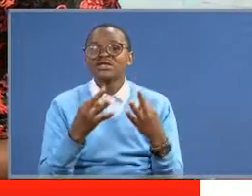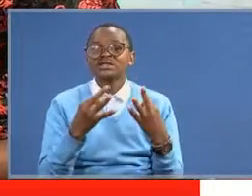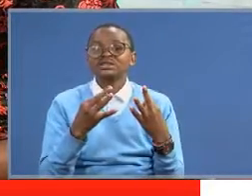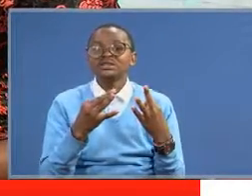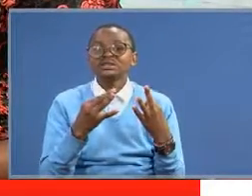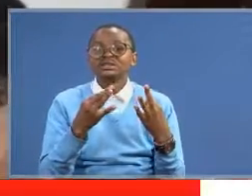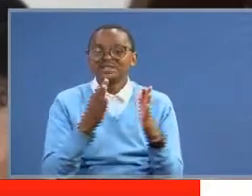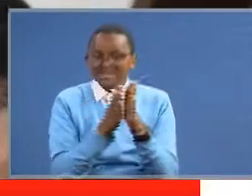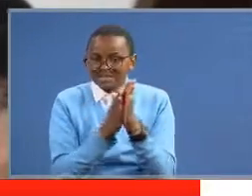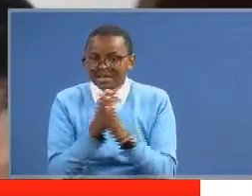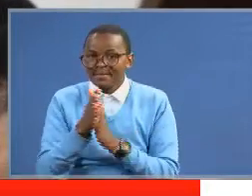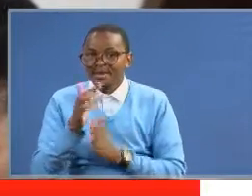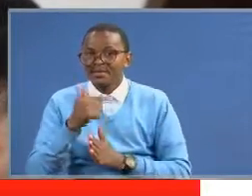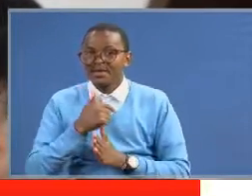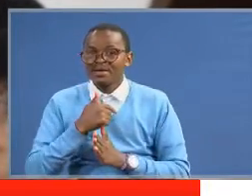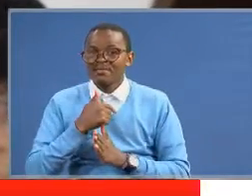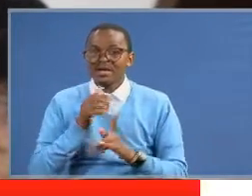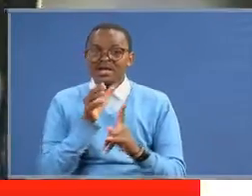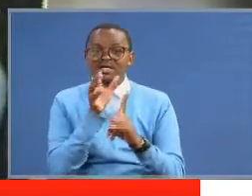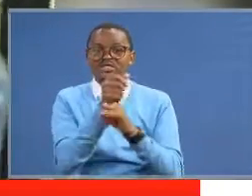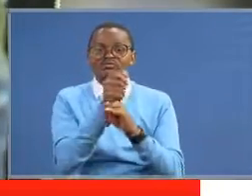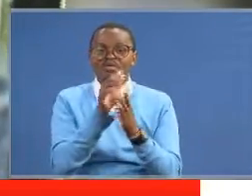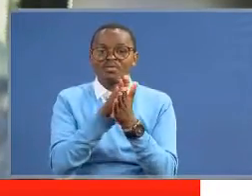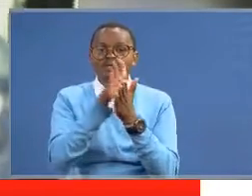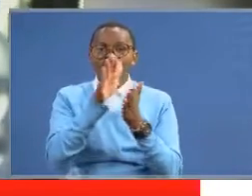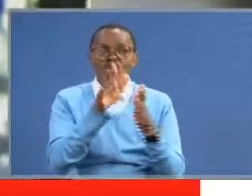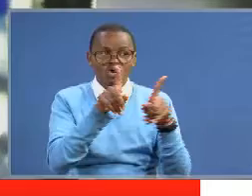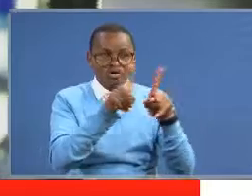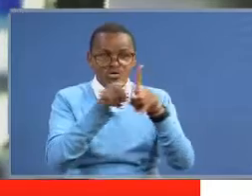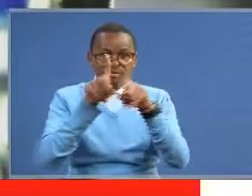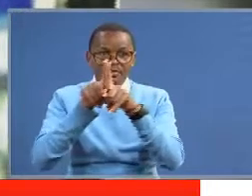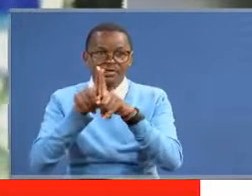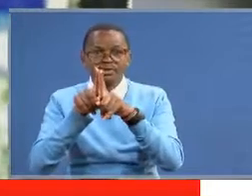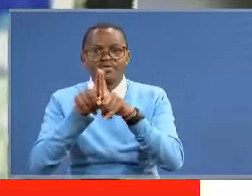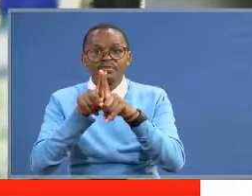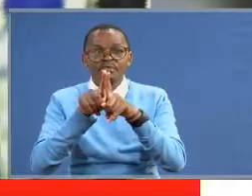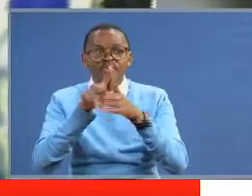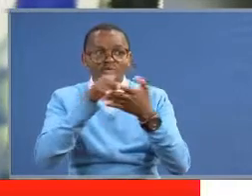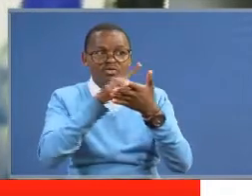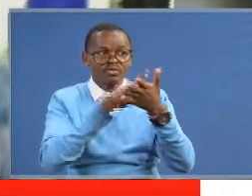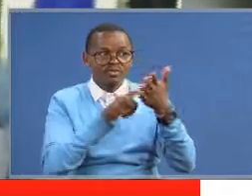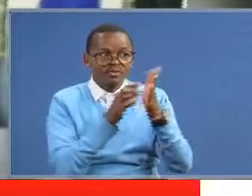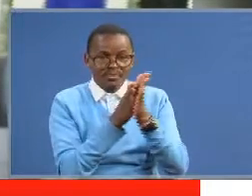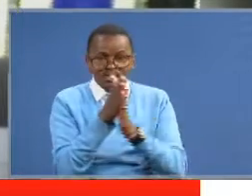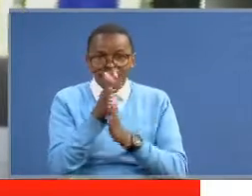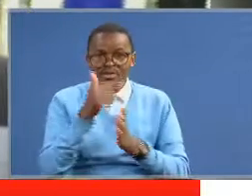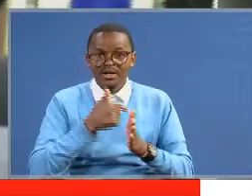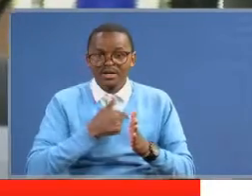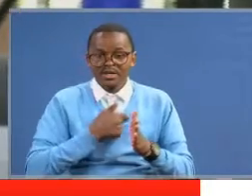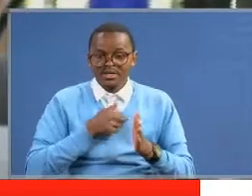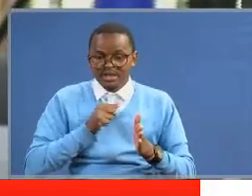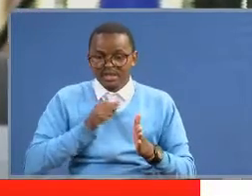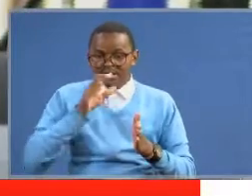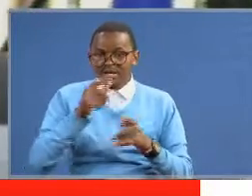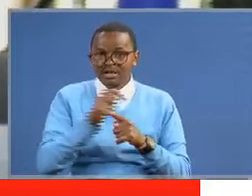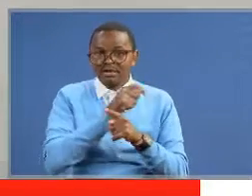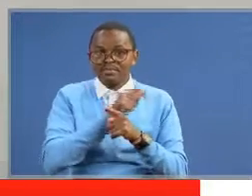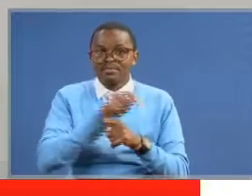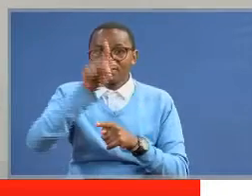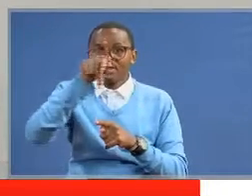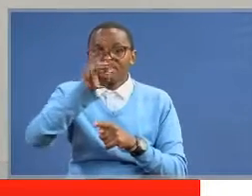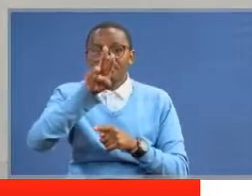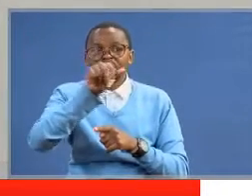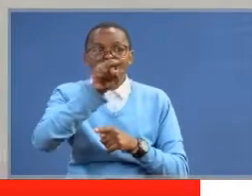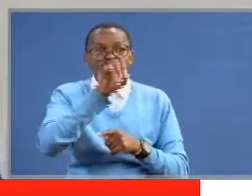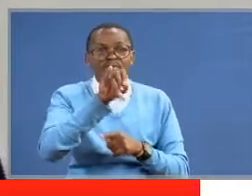it really inspires me that you can achieve more. And also apart from that, what really inspires me is the girls that we train at Pwani Techno